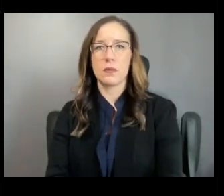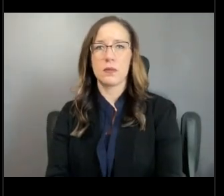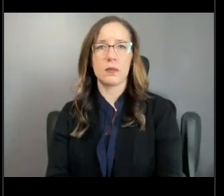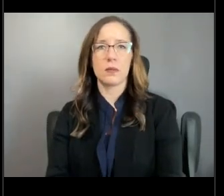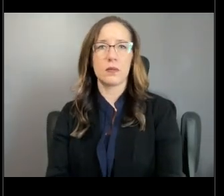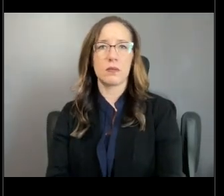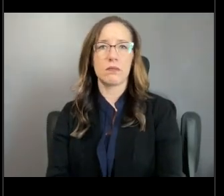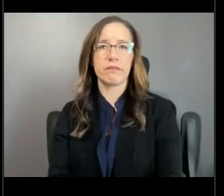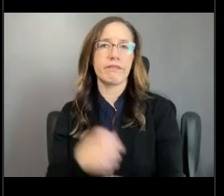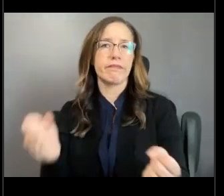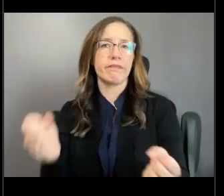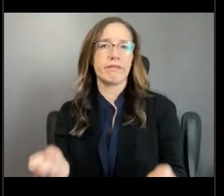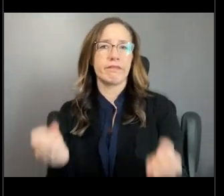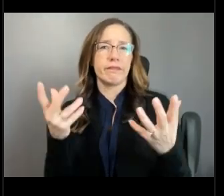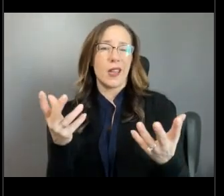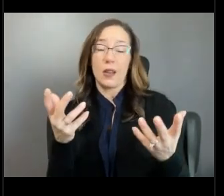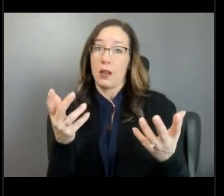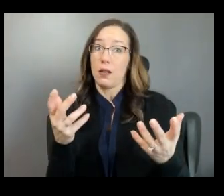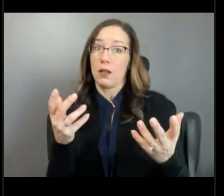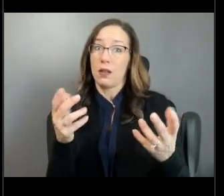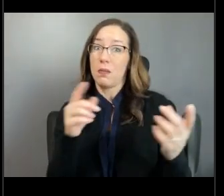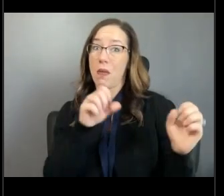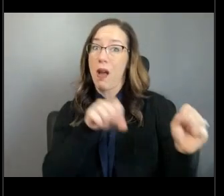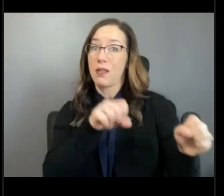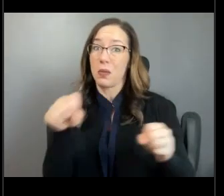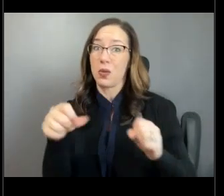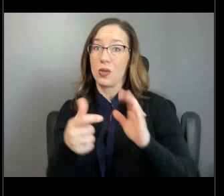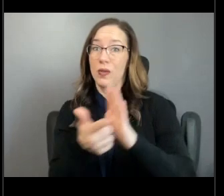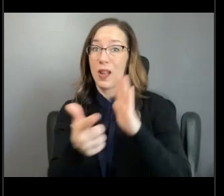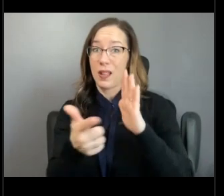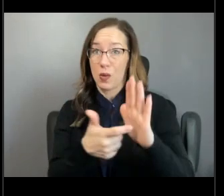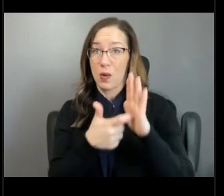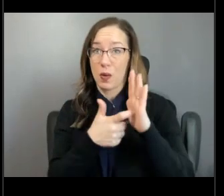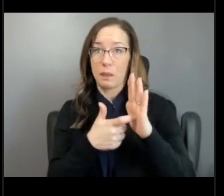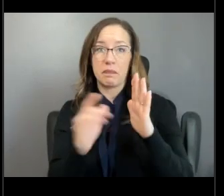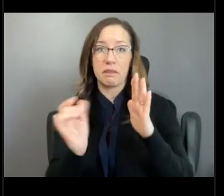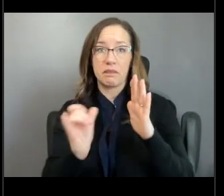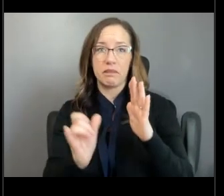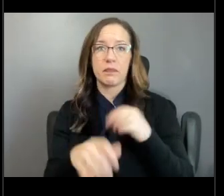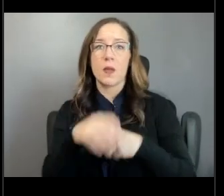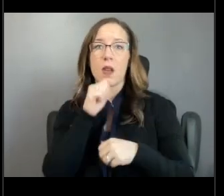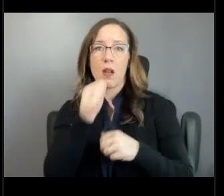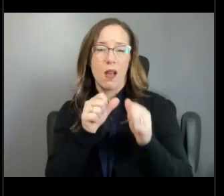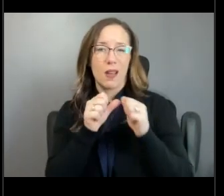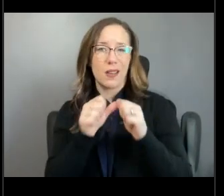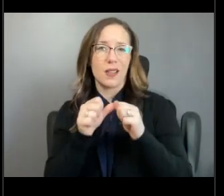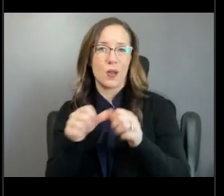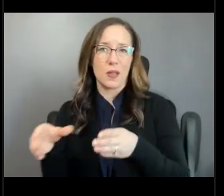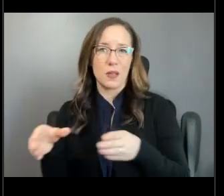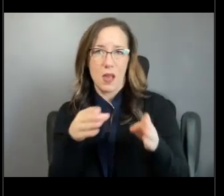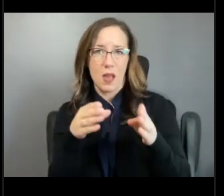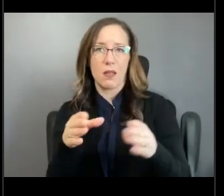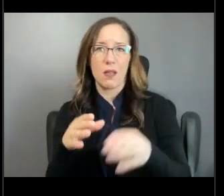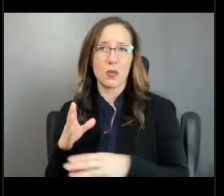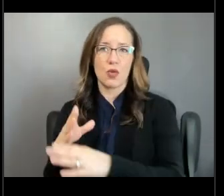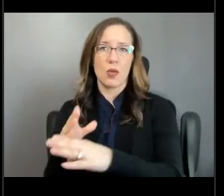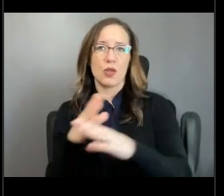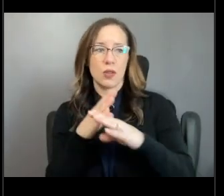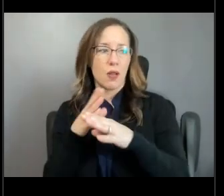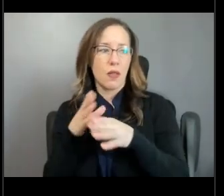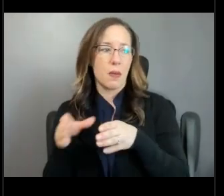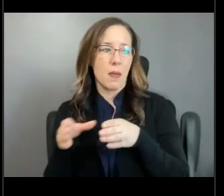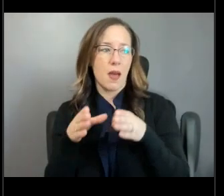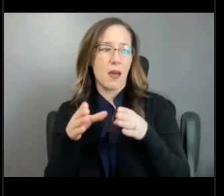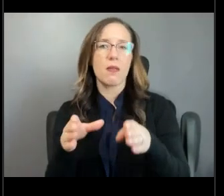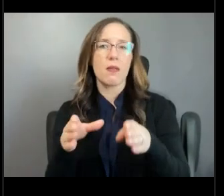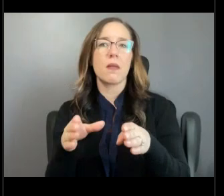There are many ways to violate this requirement, such as a non-continuous path, obstructions on